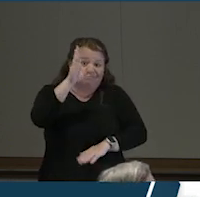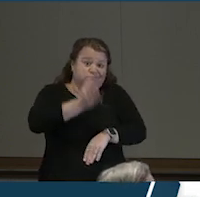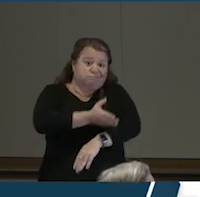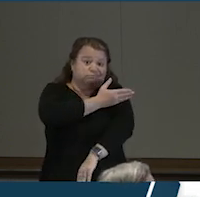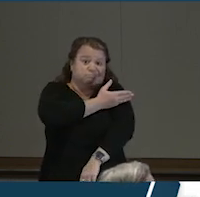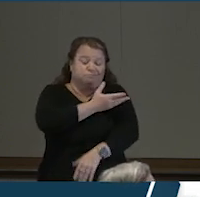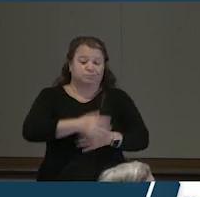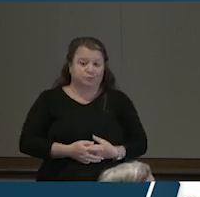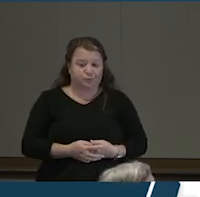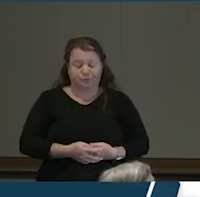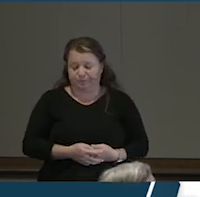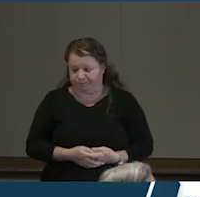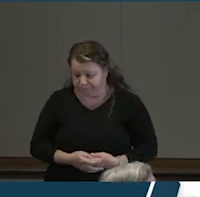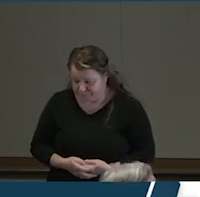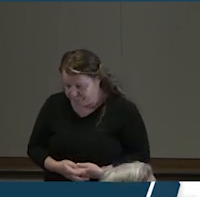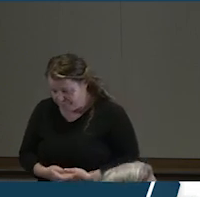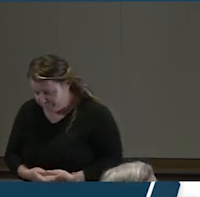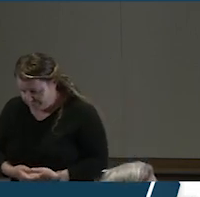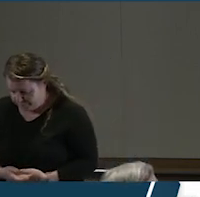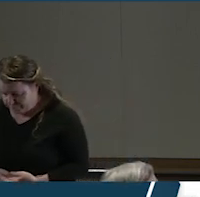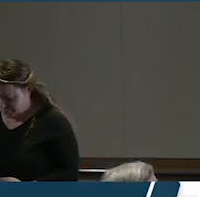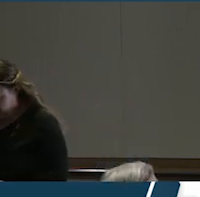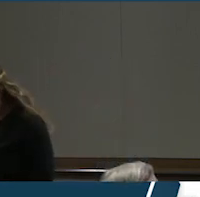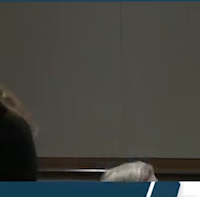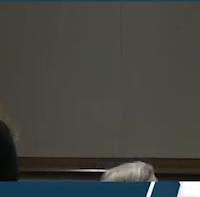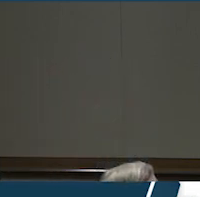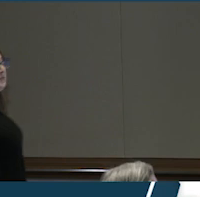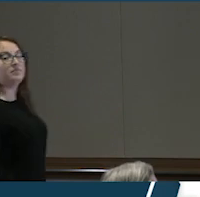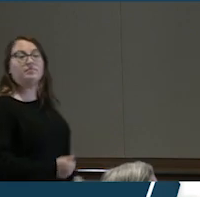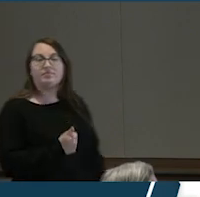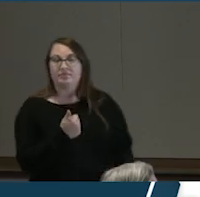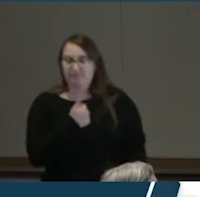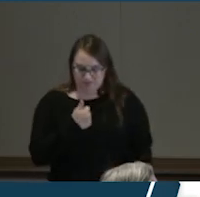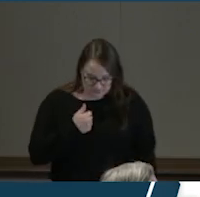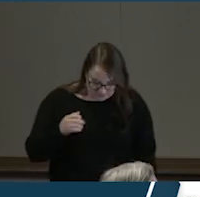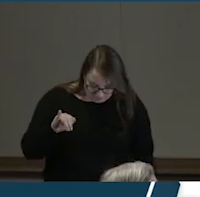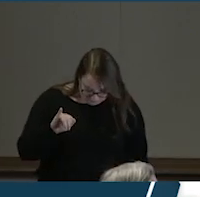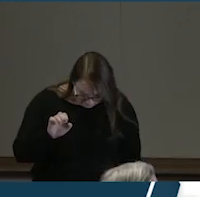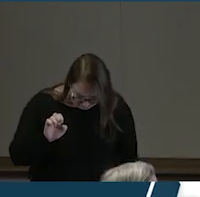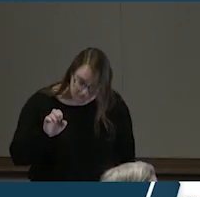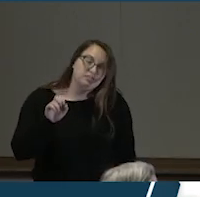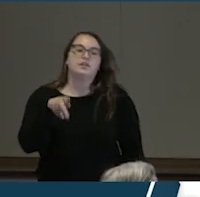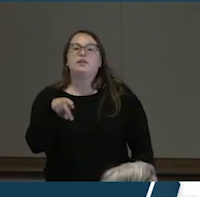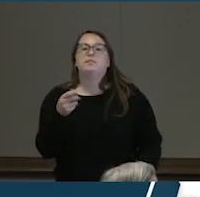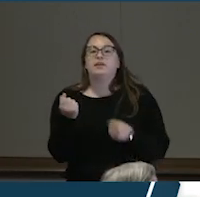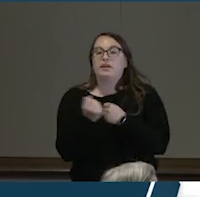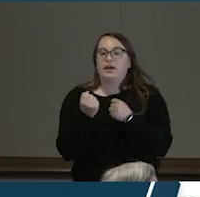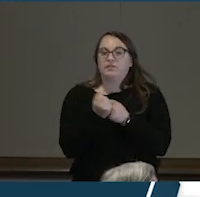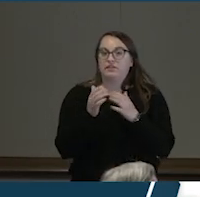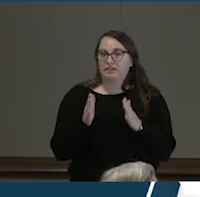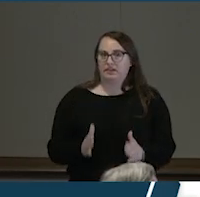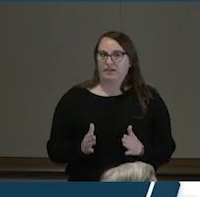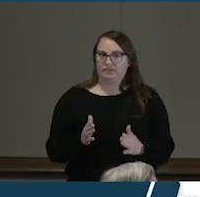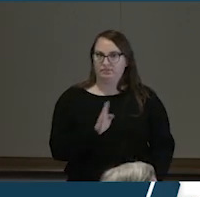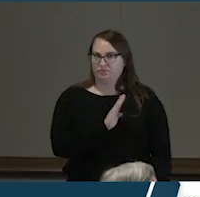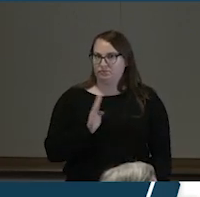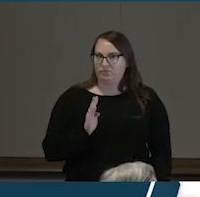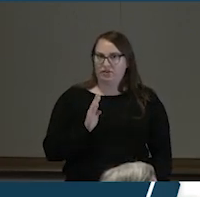need to do. Even as an IEP advocate, the schools, and Broward County is large.